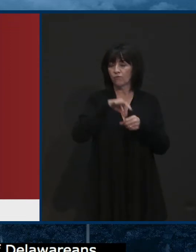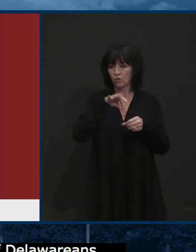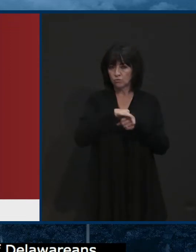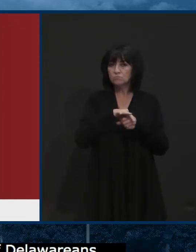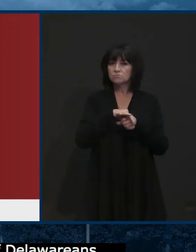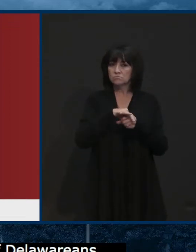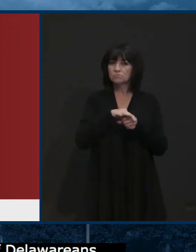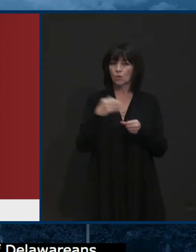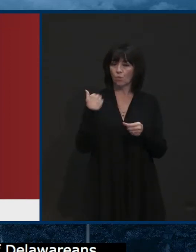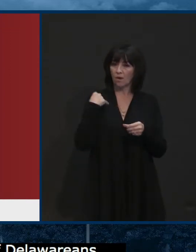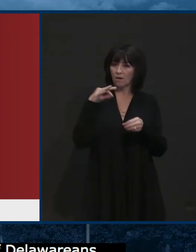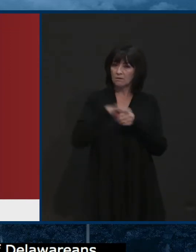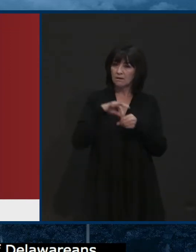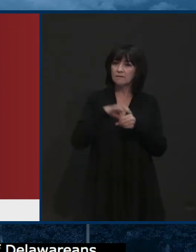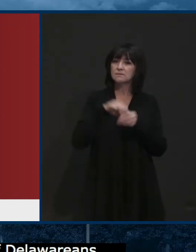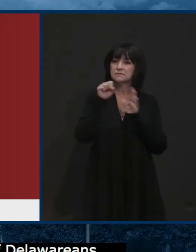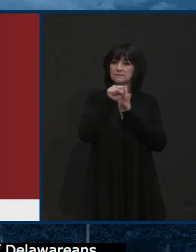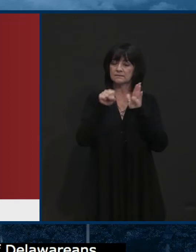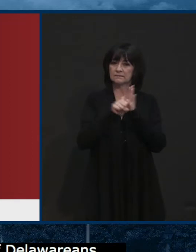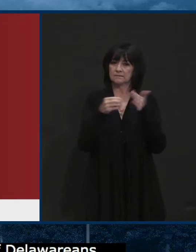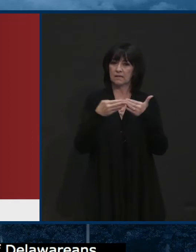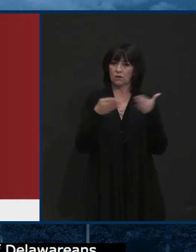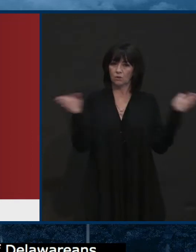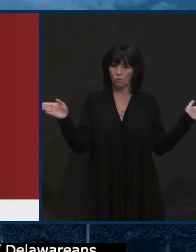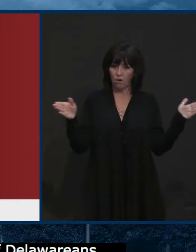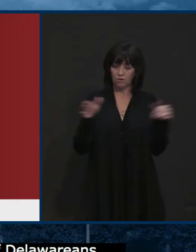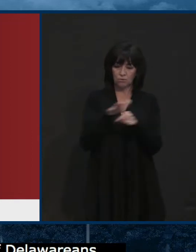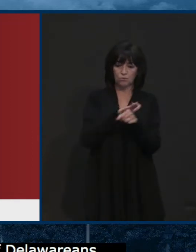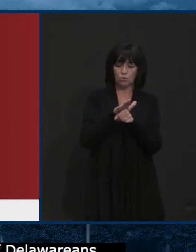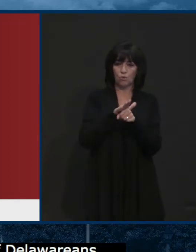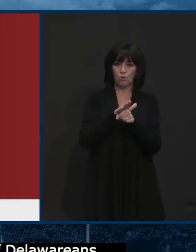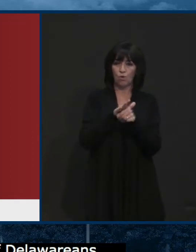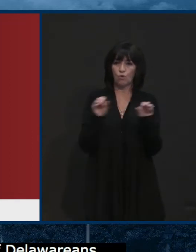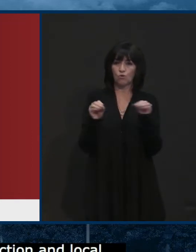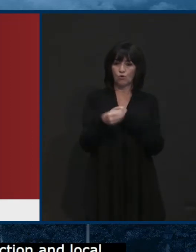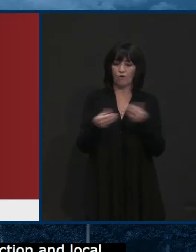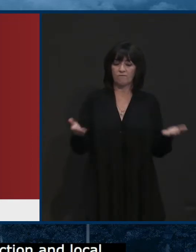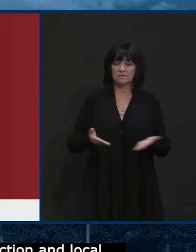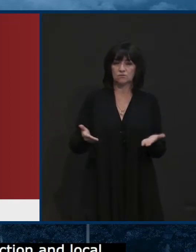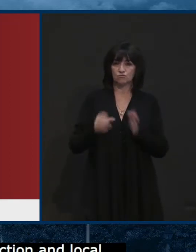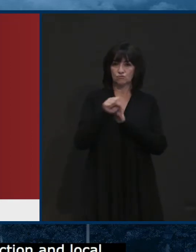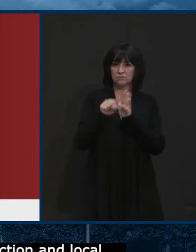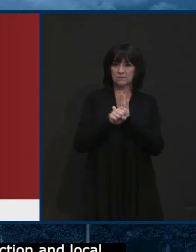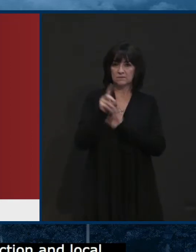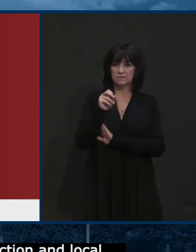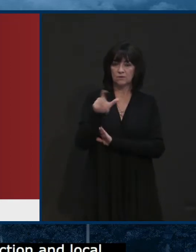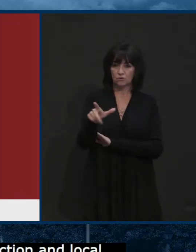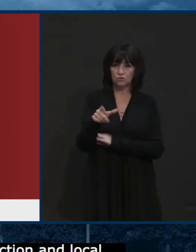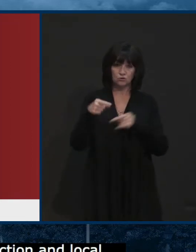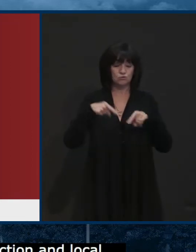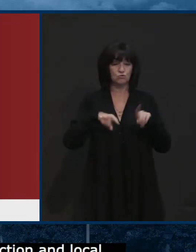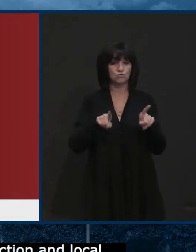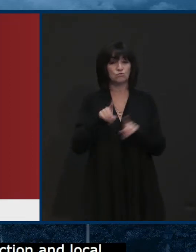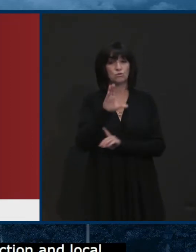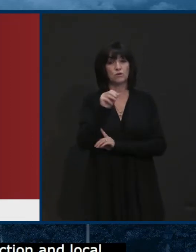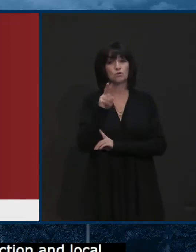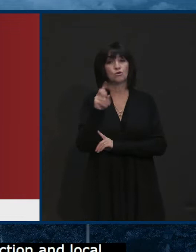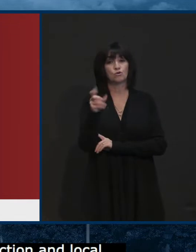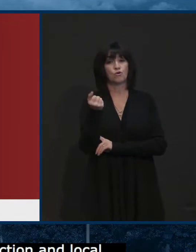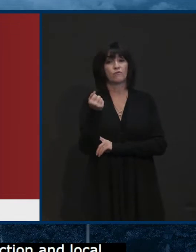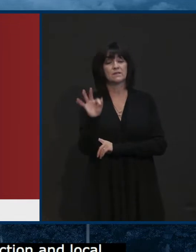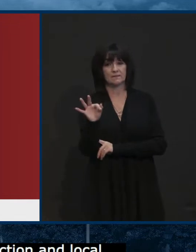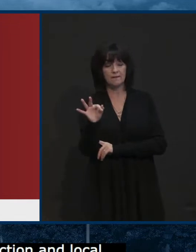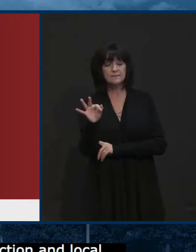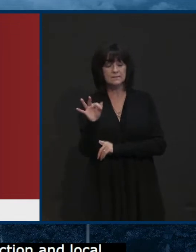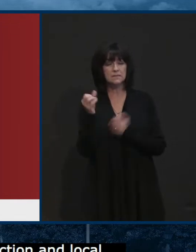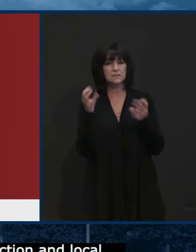for offices, statewide and local offices here in the state of Delaware during a COVID-19 pandemic and do it safely.